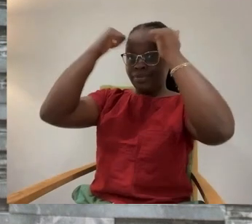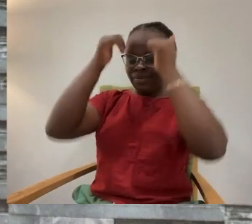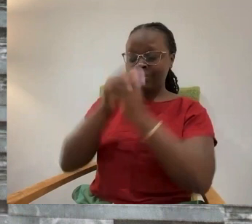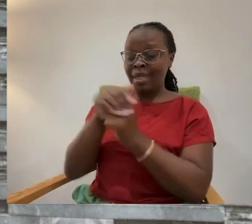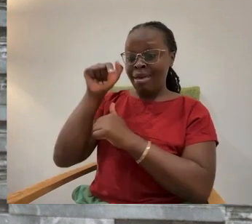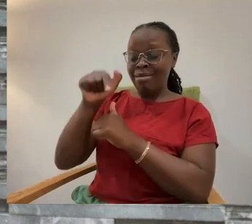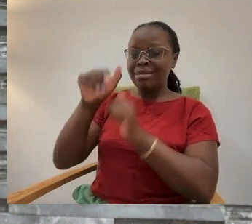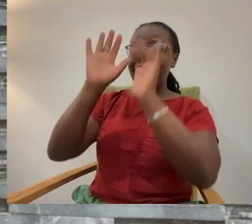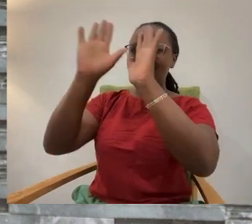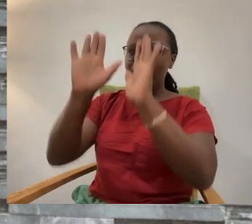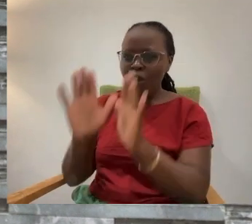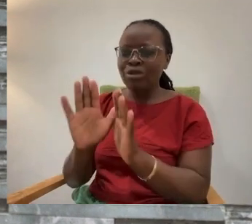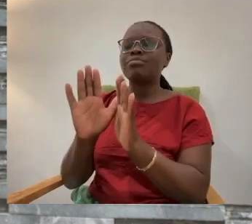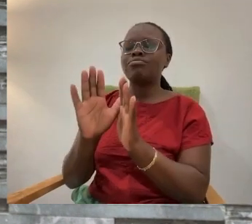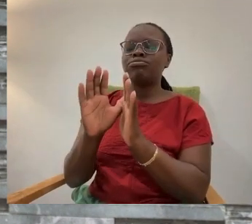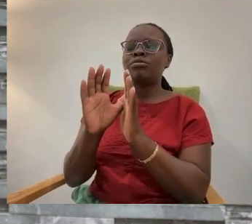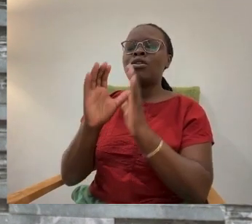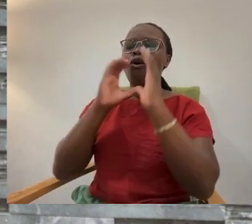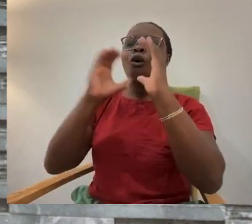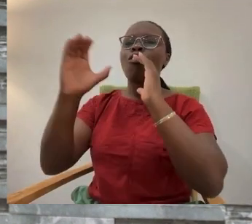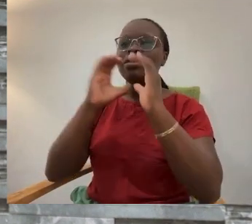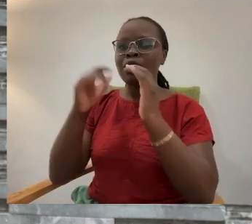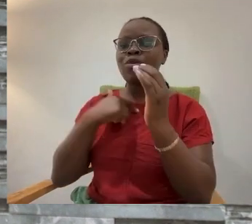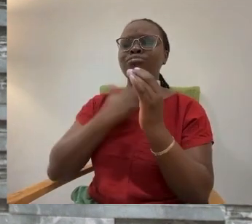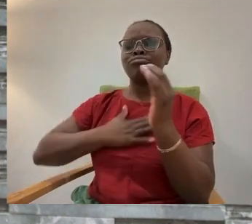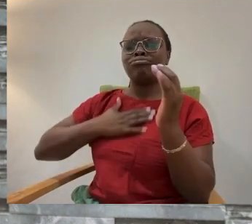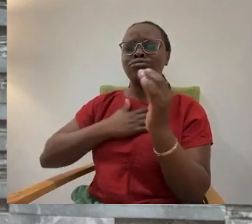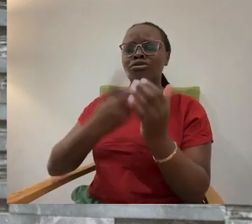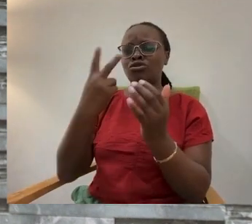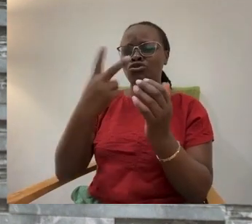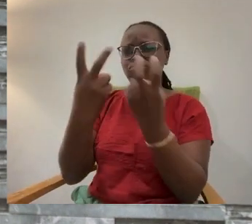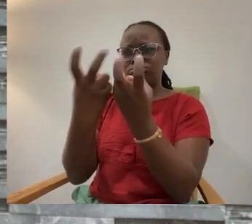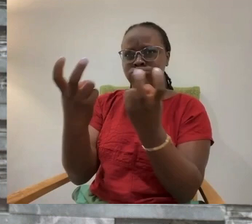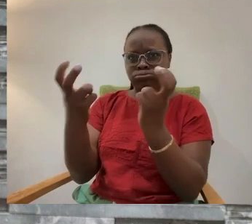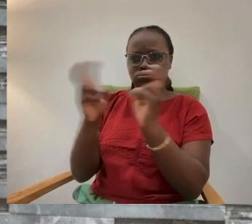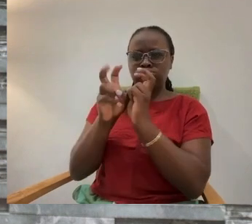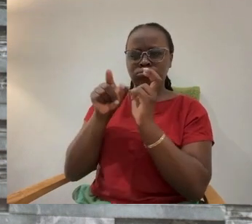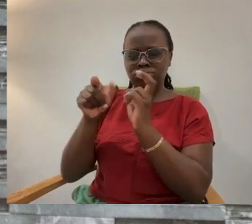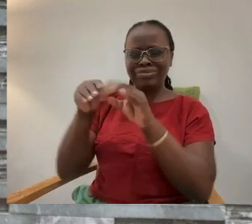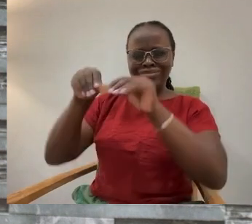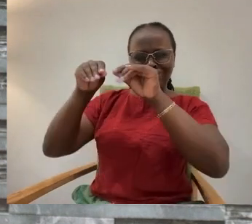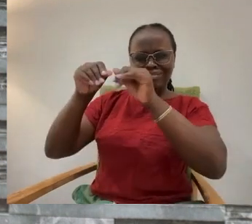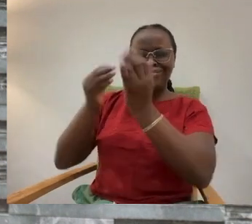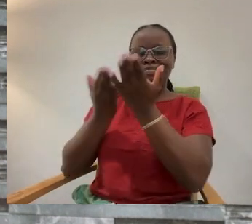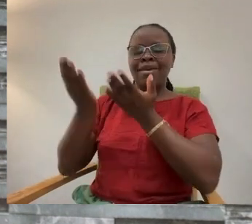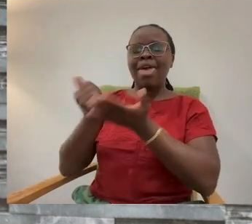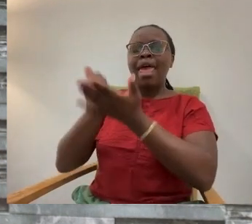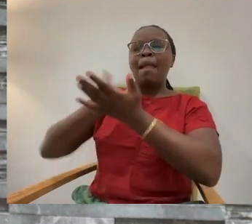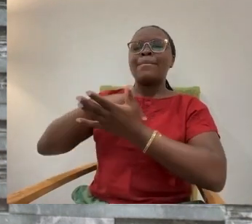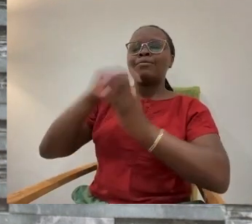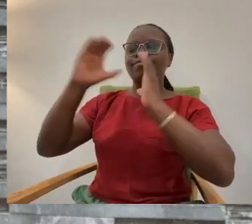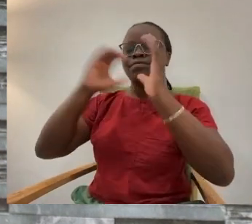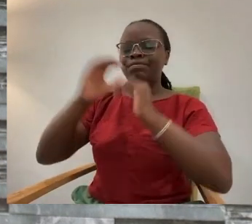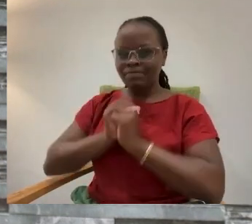important questions that we'll be exploring today, and we're pleased to have 2 wonderful experts to join us to talk about this important topic. Before we